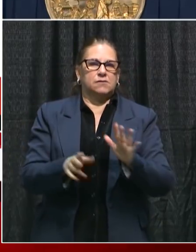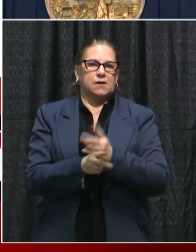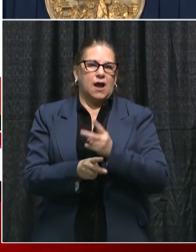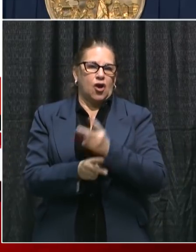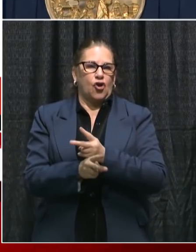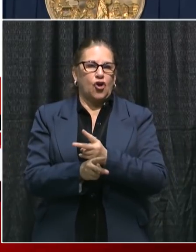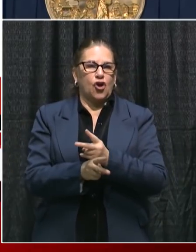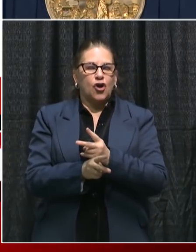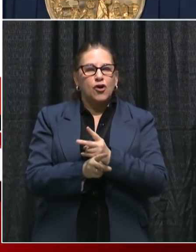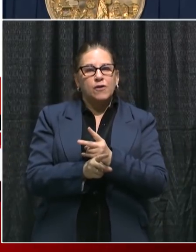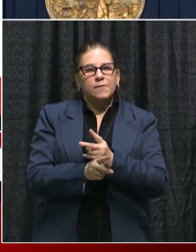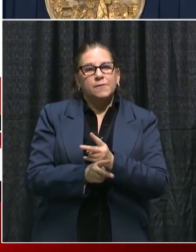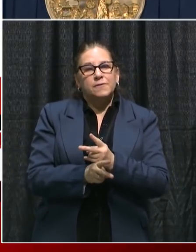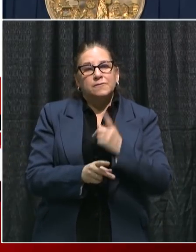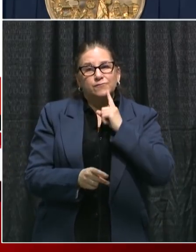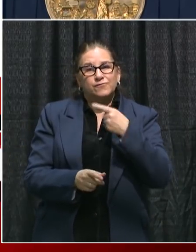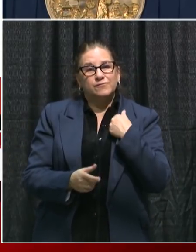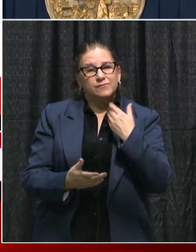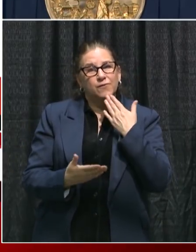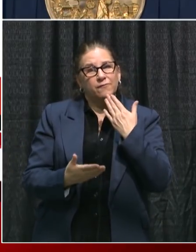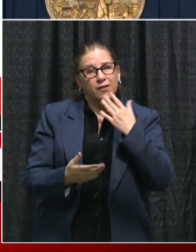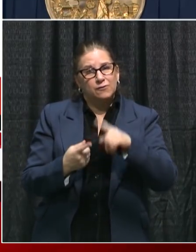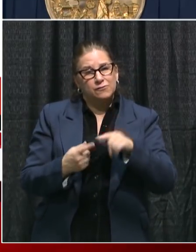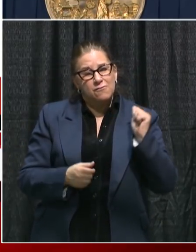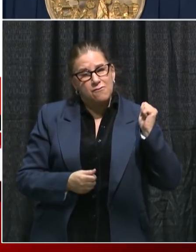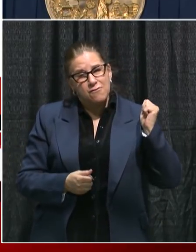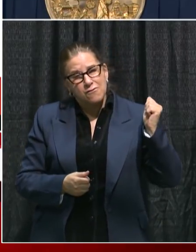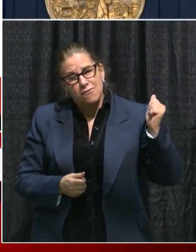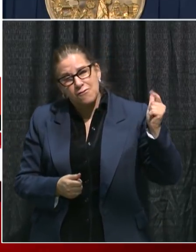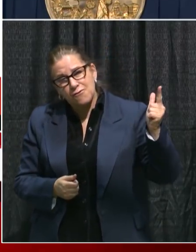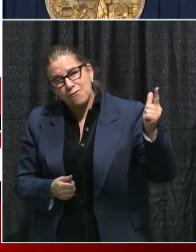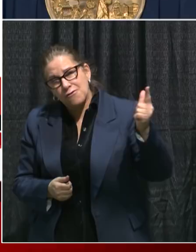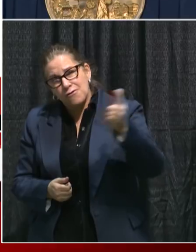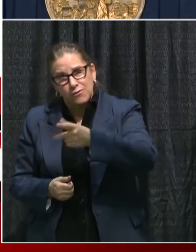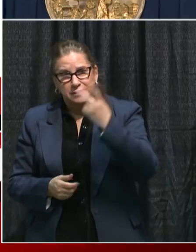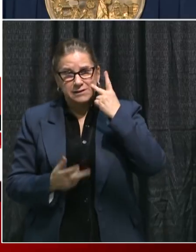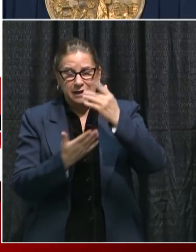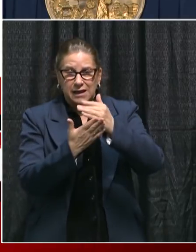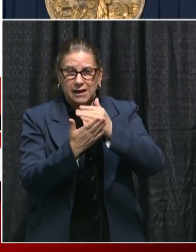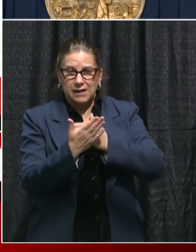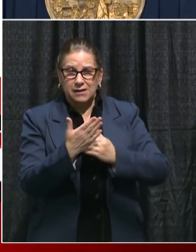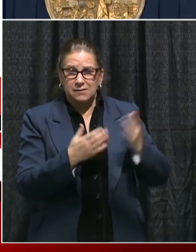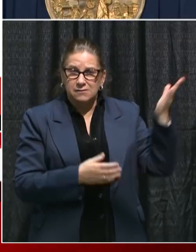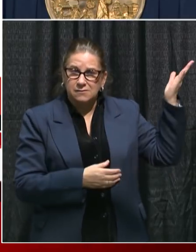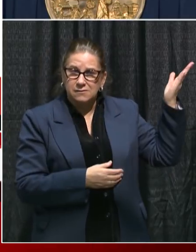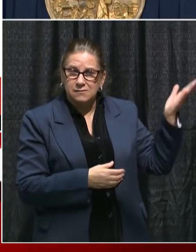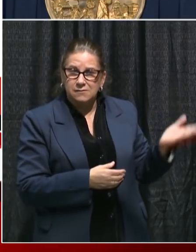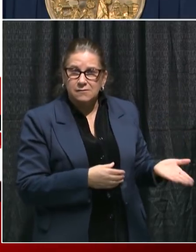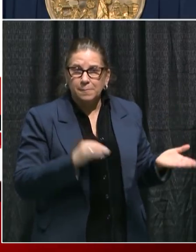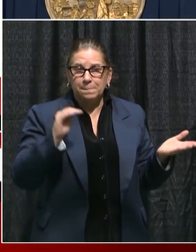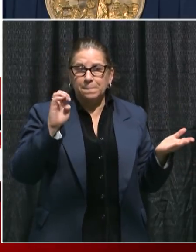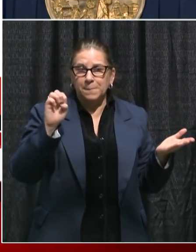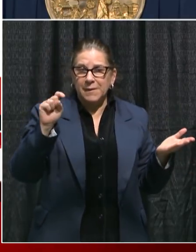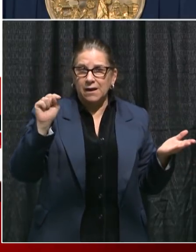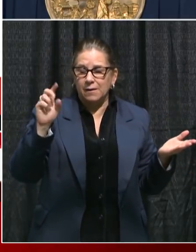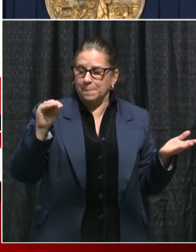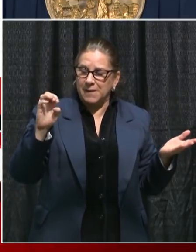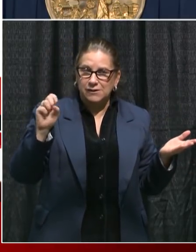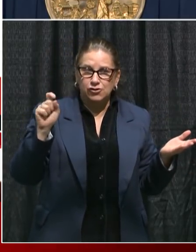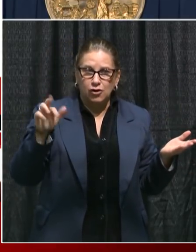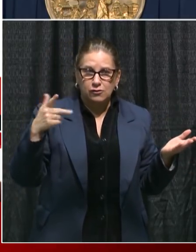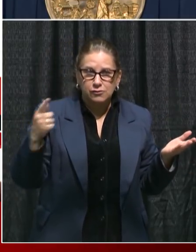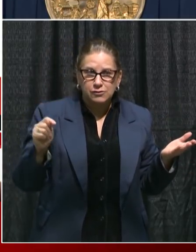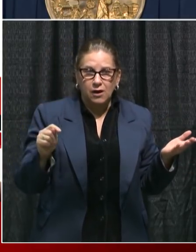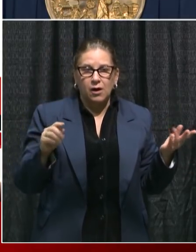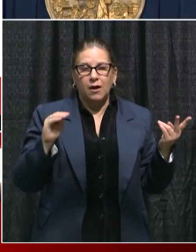to all of them, and you can see them listed here at MedStar Georgetown, MedStar Washington, who we'll hear from